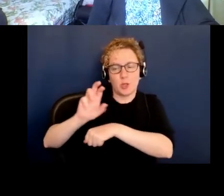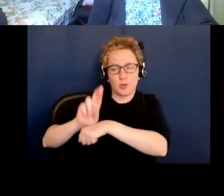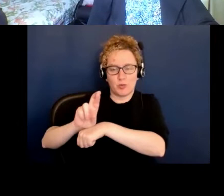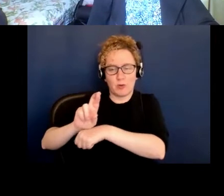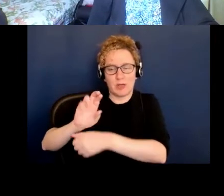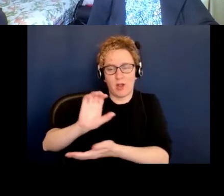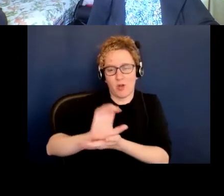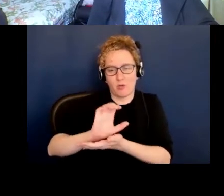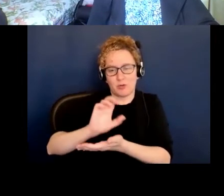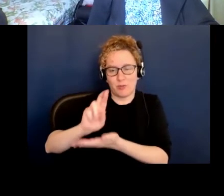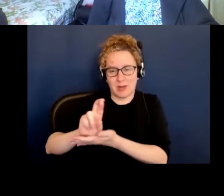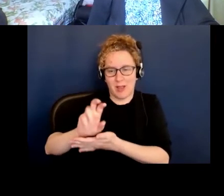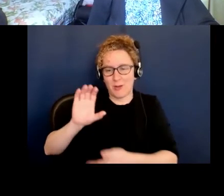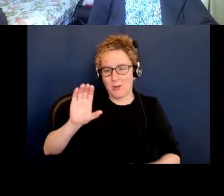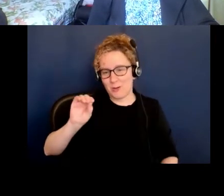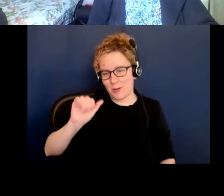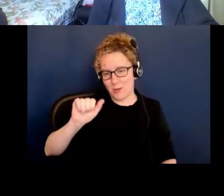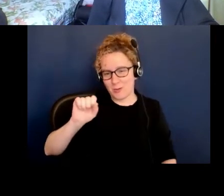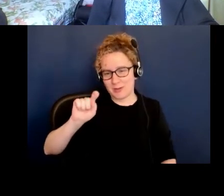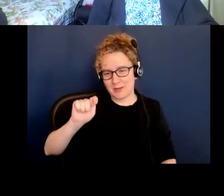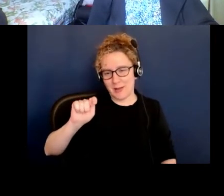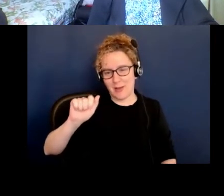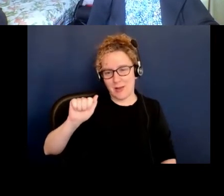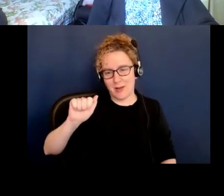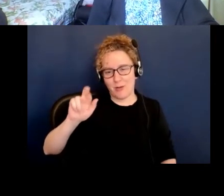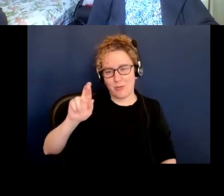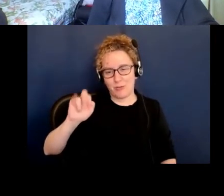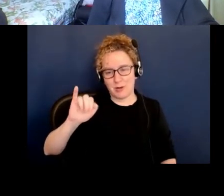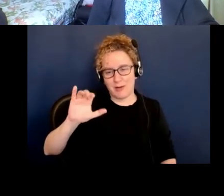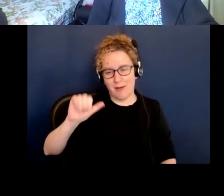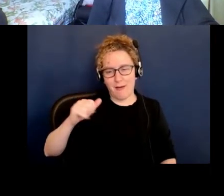volunteer abroad, and they want to know, what is it like,